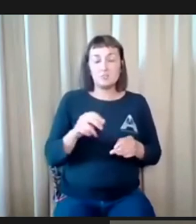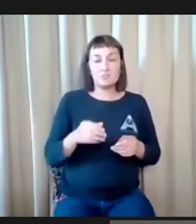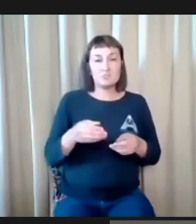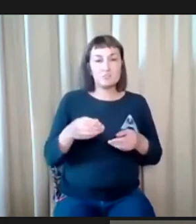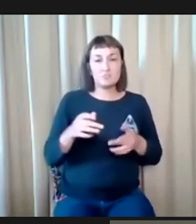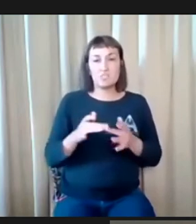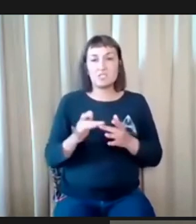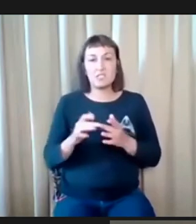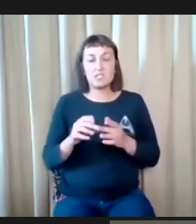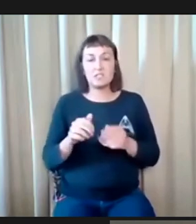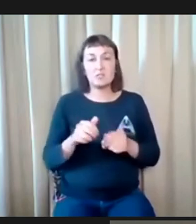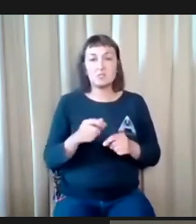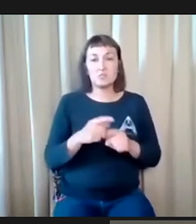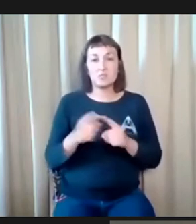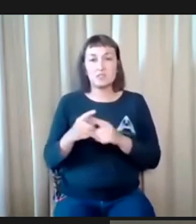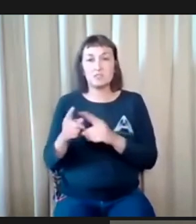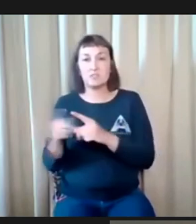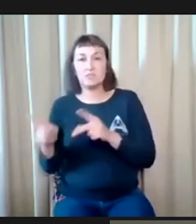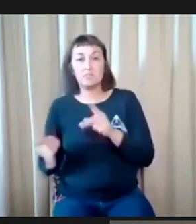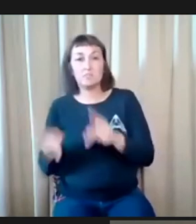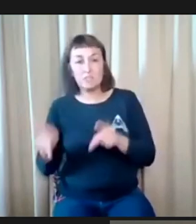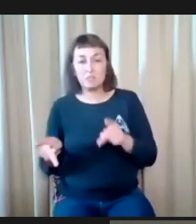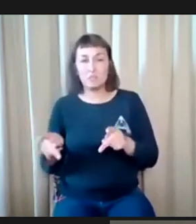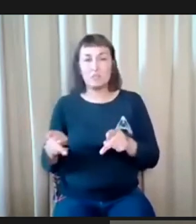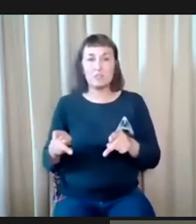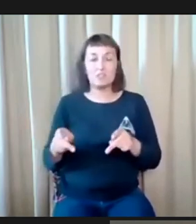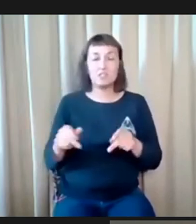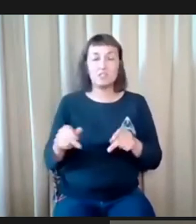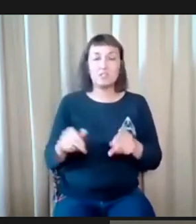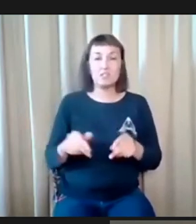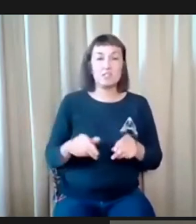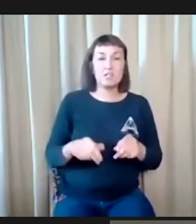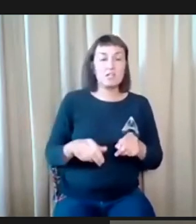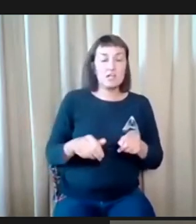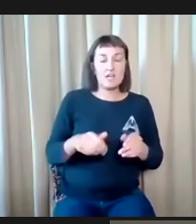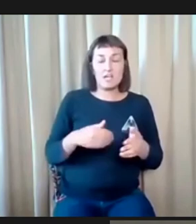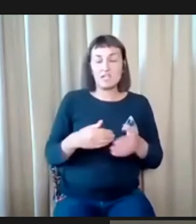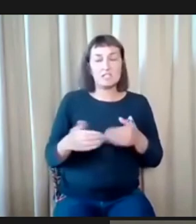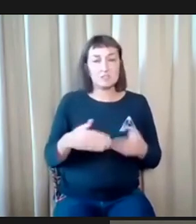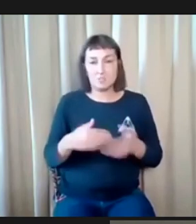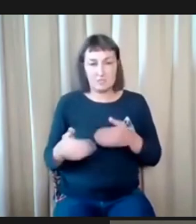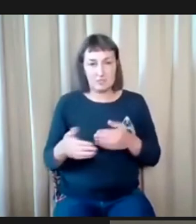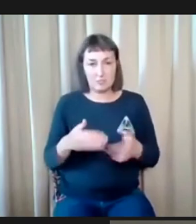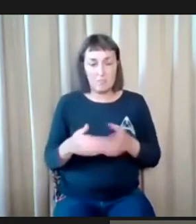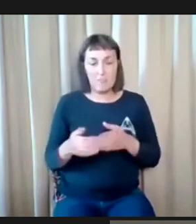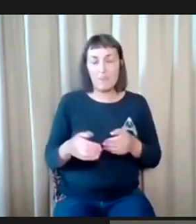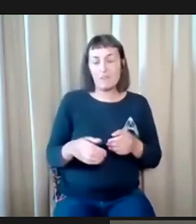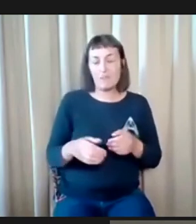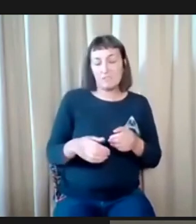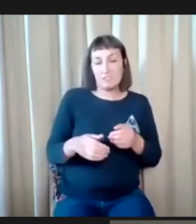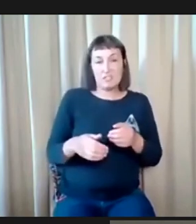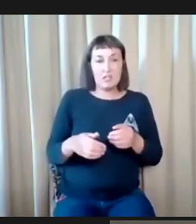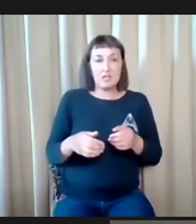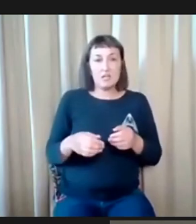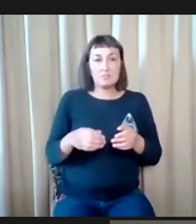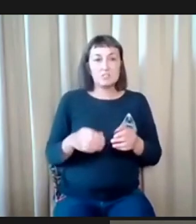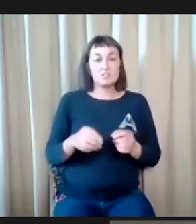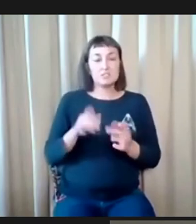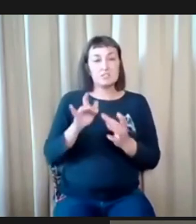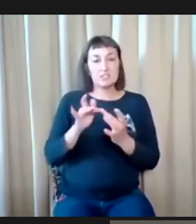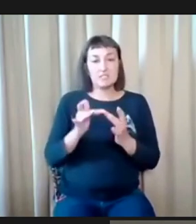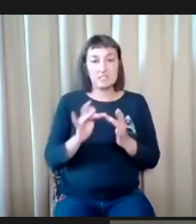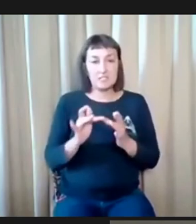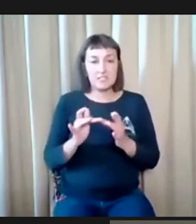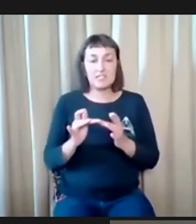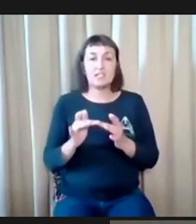political affiliation may not be on the same side as your cause, right? We learned that. That was a very